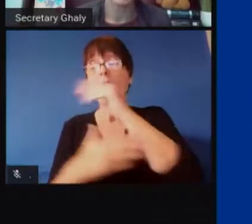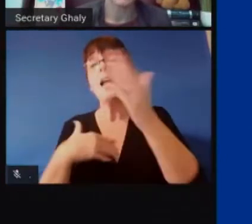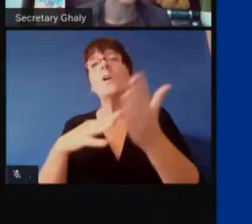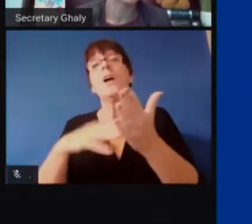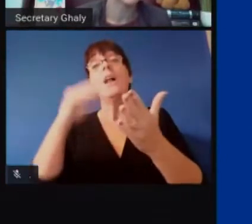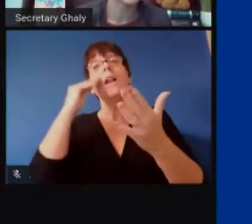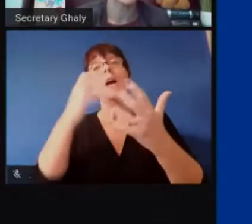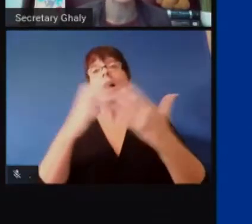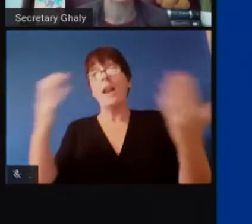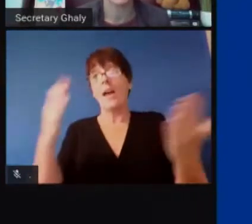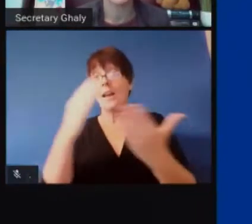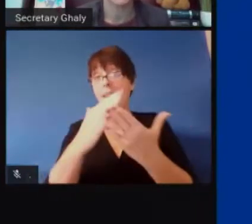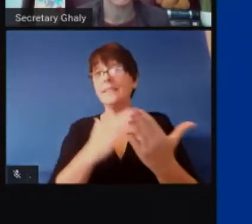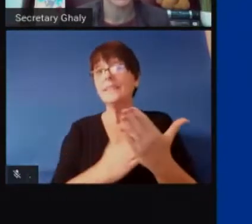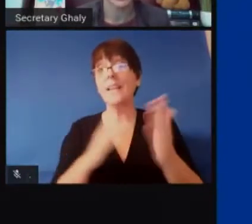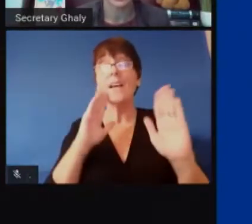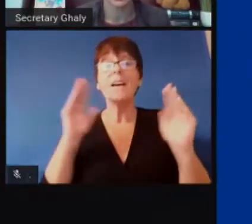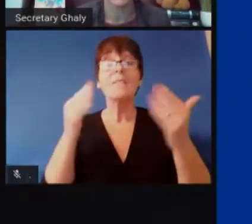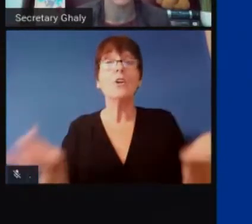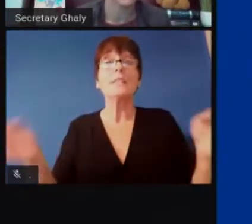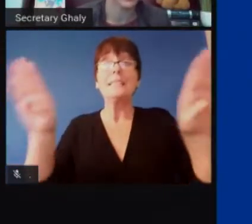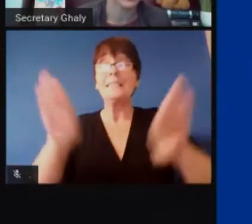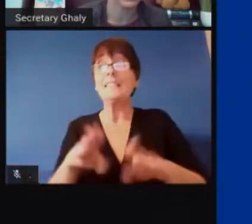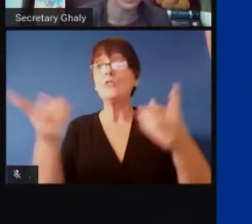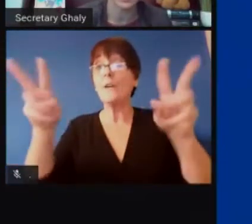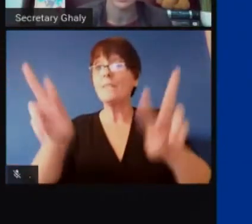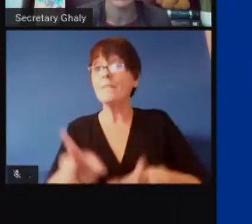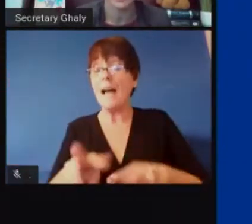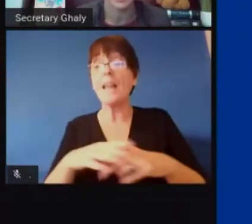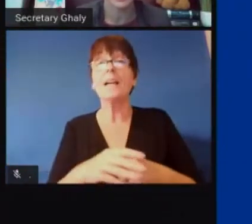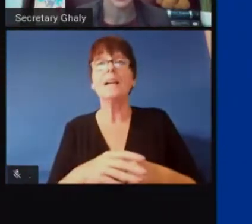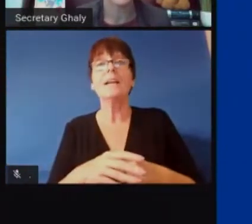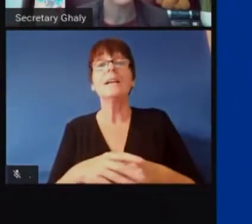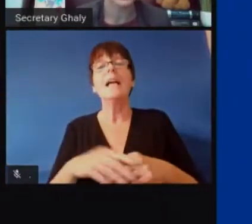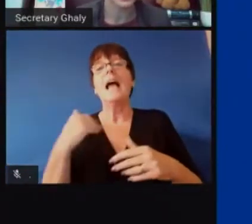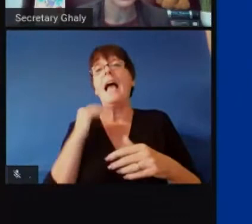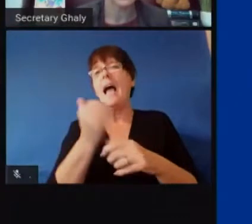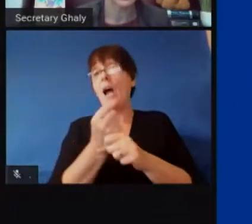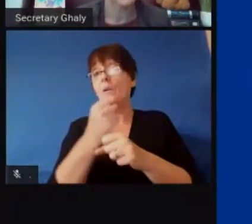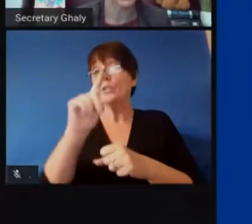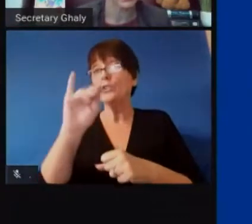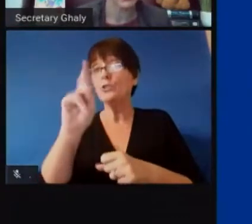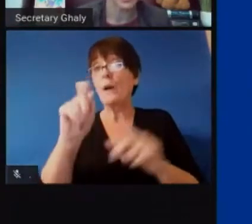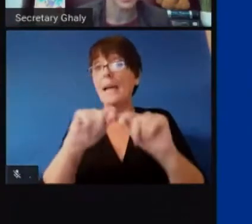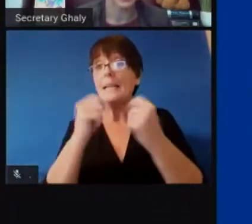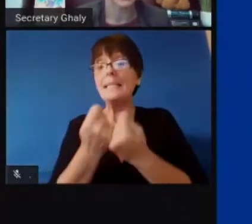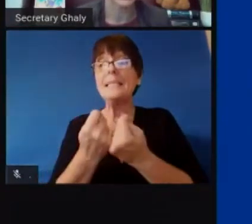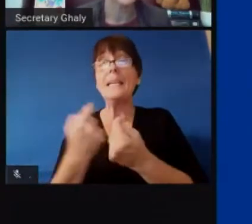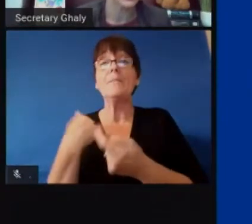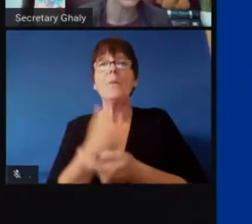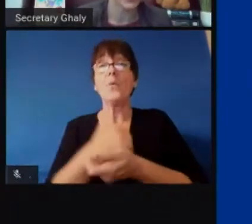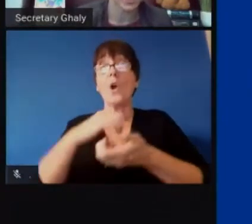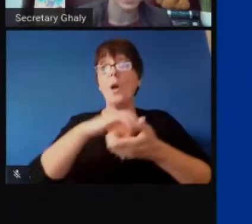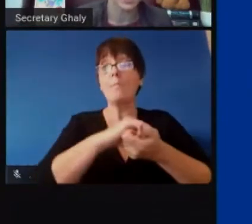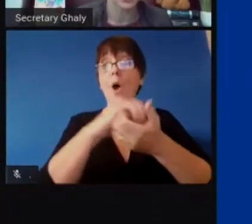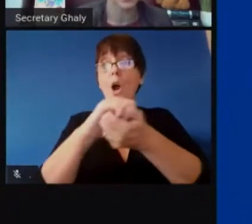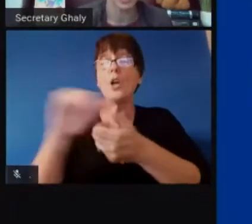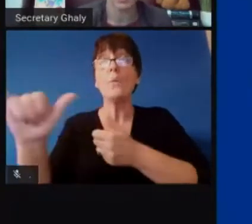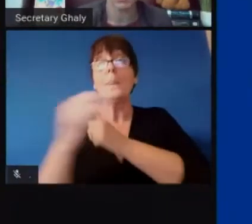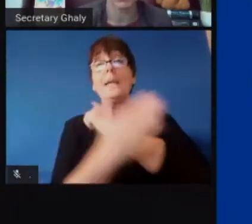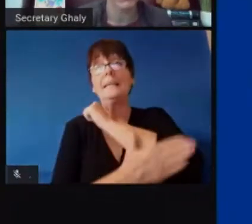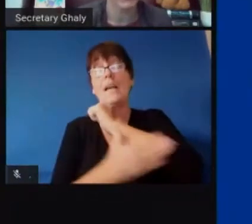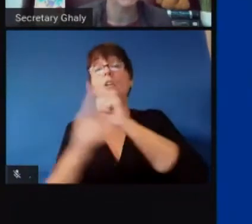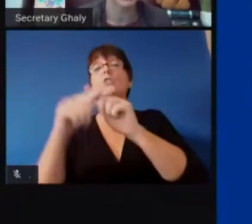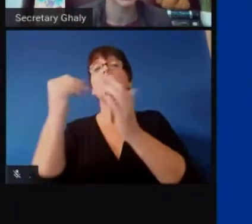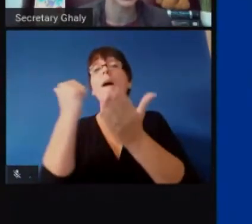lessons from our focused Central Valley efforts and our Central Valley strike teams. And our state is planning to partner with these counties in several ways to